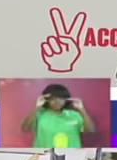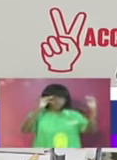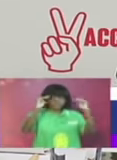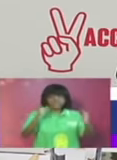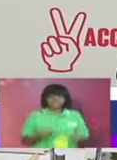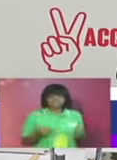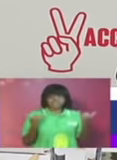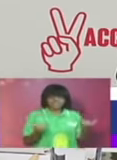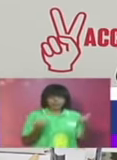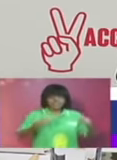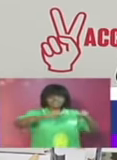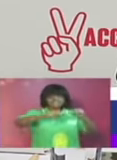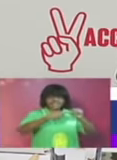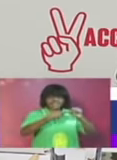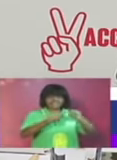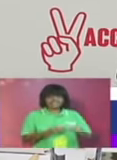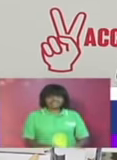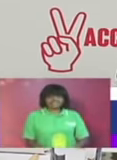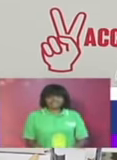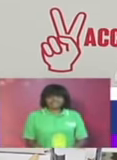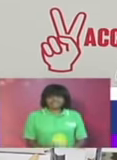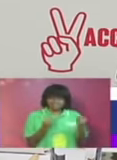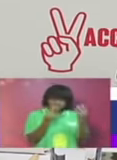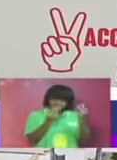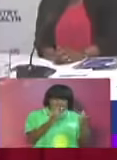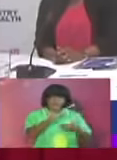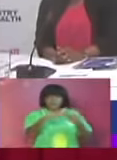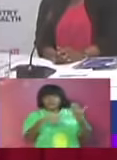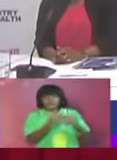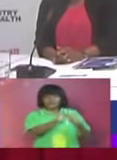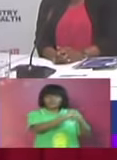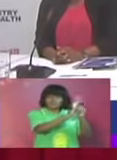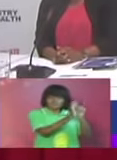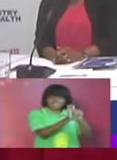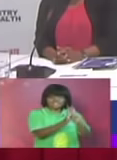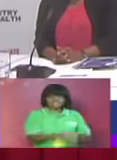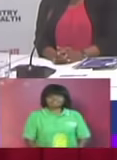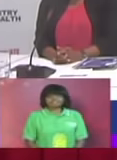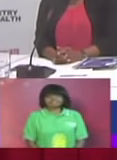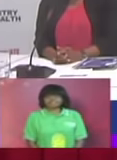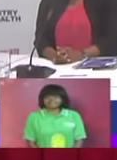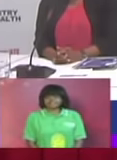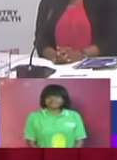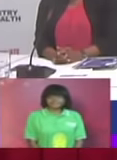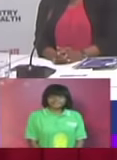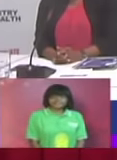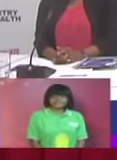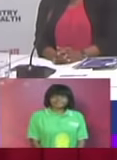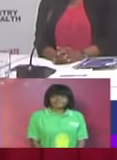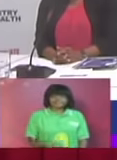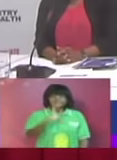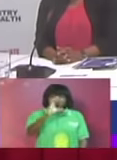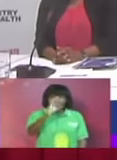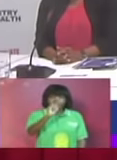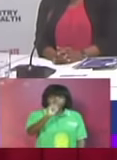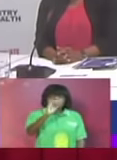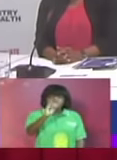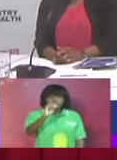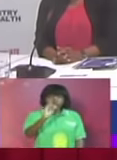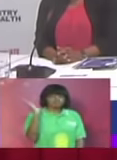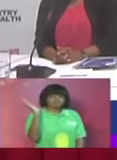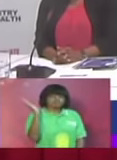update from Dr. Roshan Parasram, CMO. Hi, good morning. Thanks, Ms. Alcantara. Good morning to the Honourable Minister,